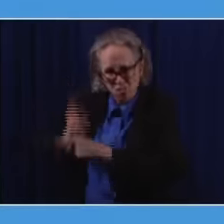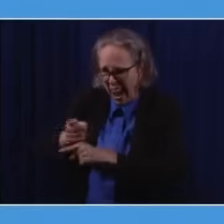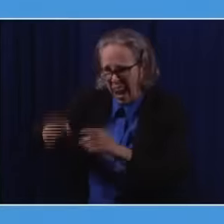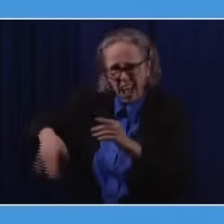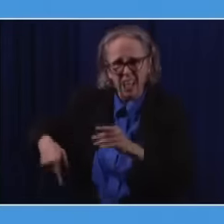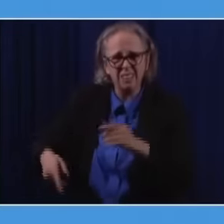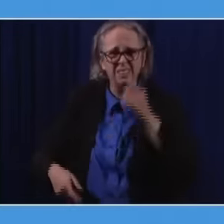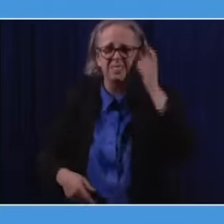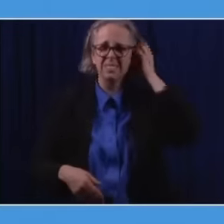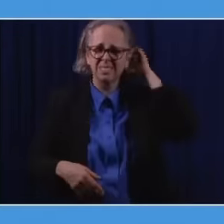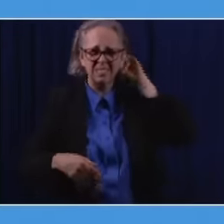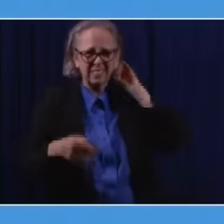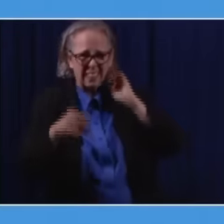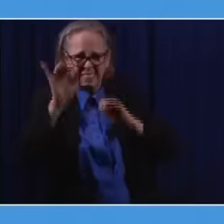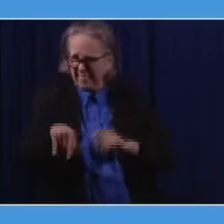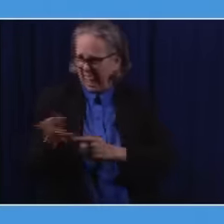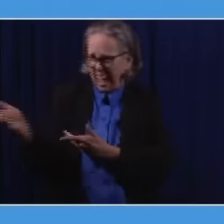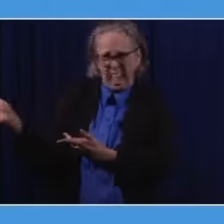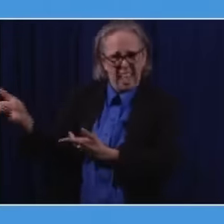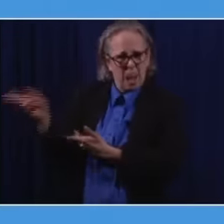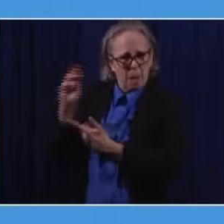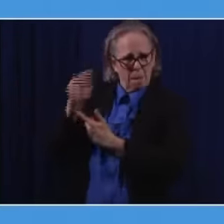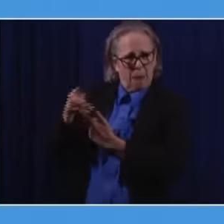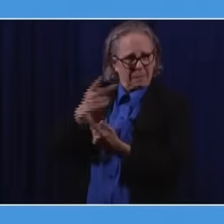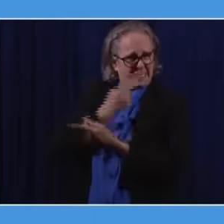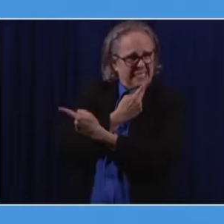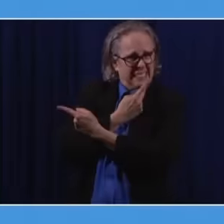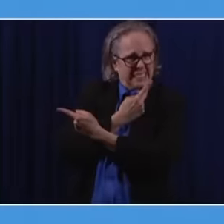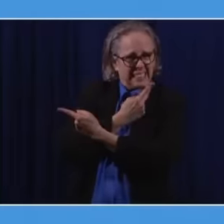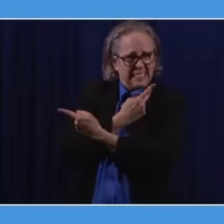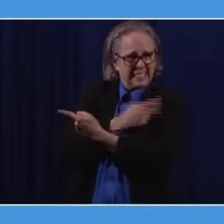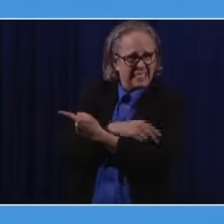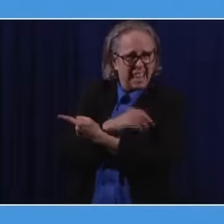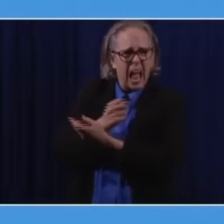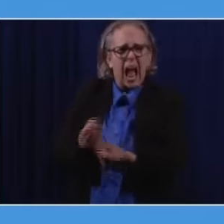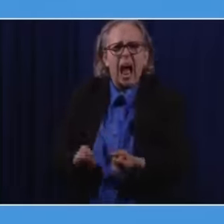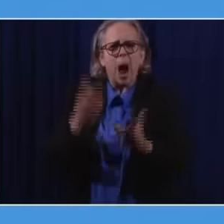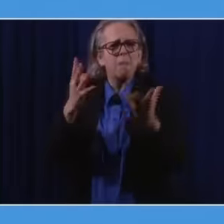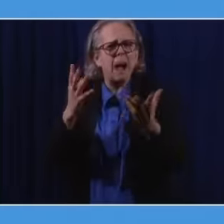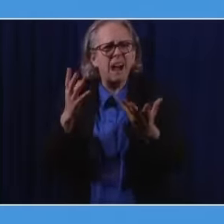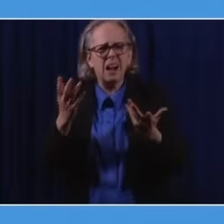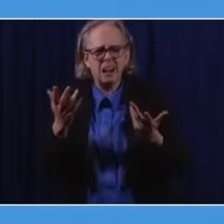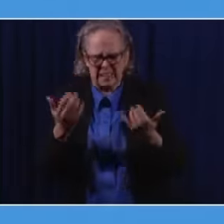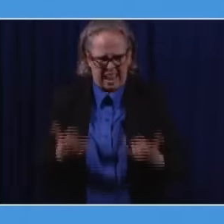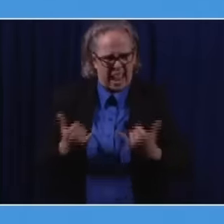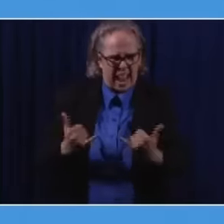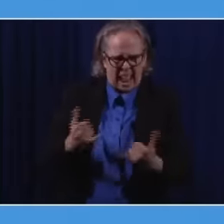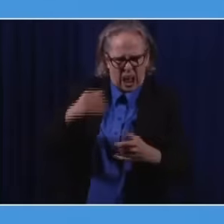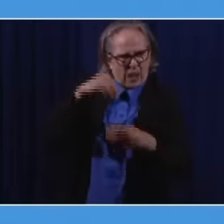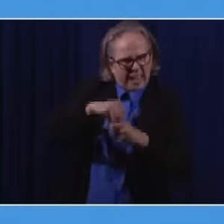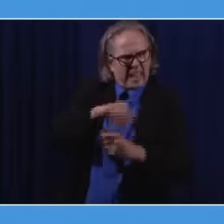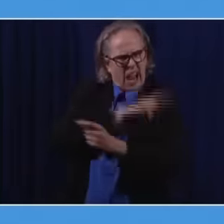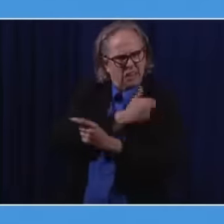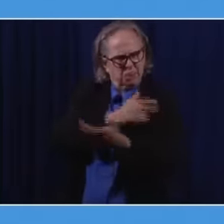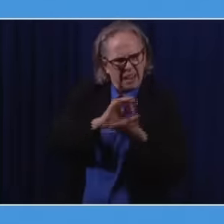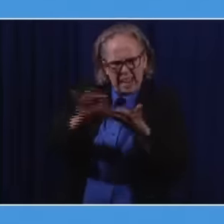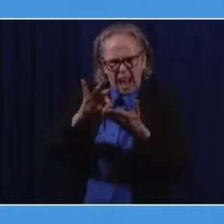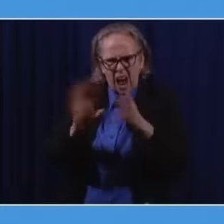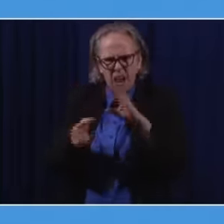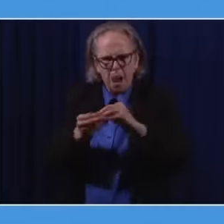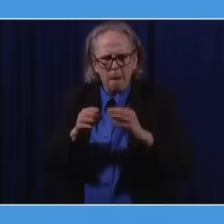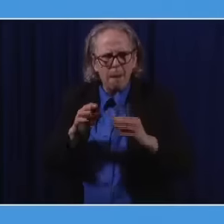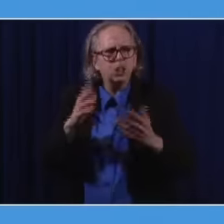this is for everyone. This is the number in the hospital. This down here, the darker blue, is